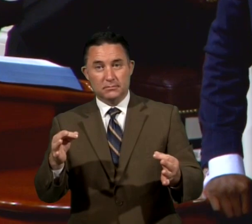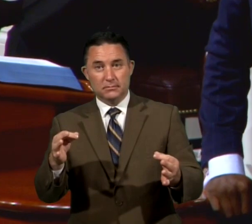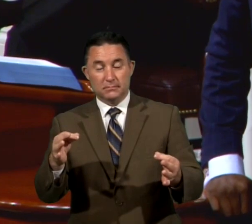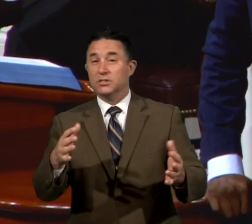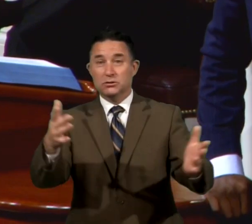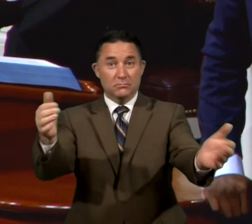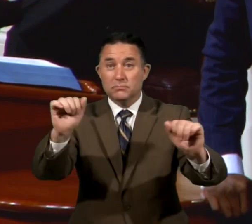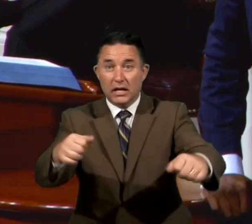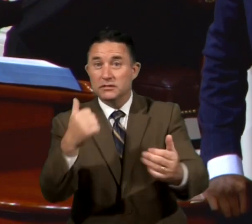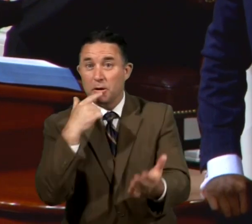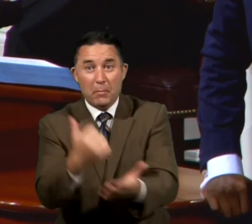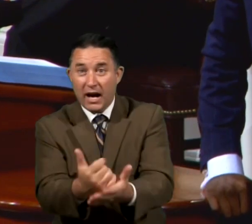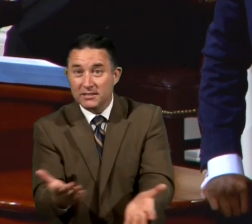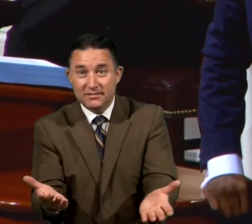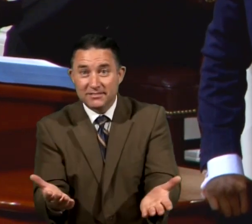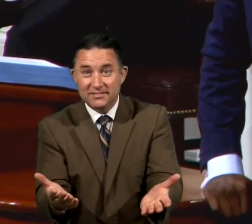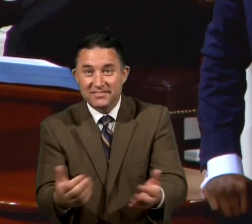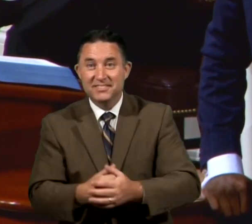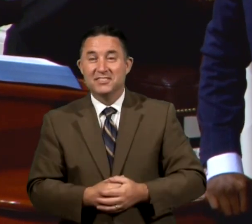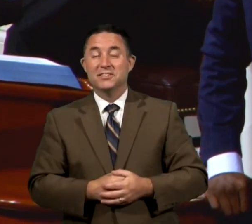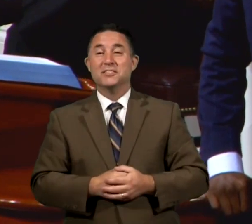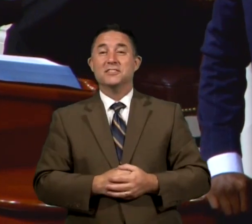Somebody say amen. Amen.